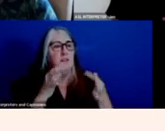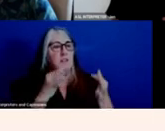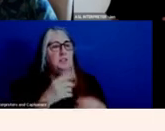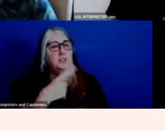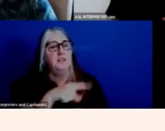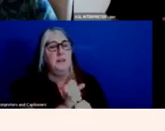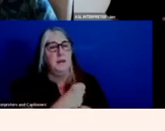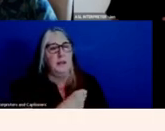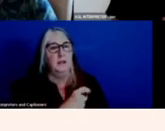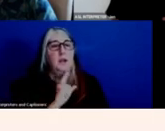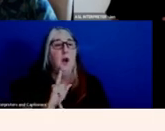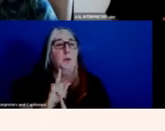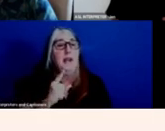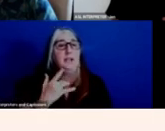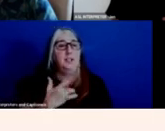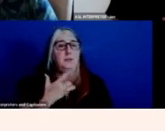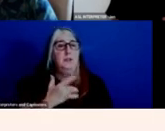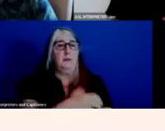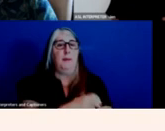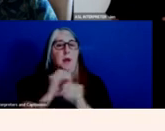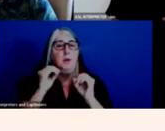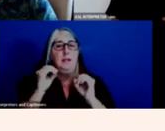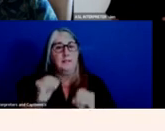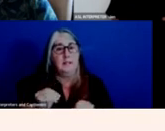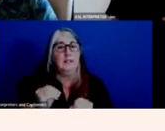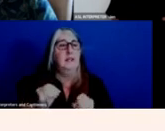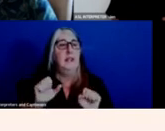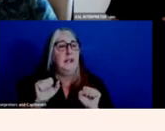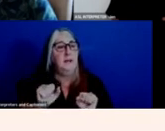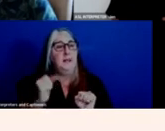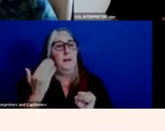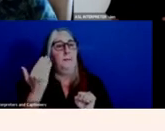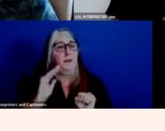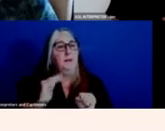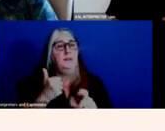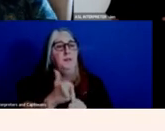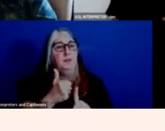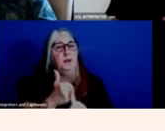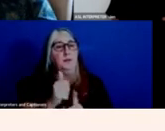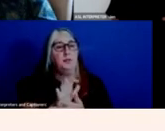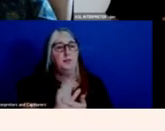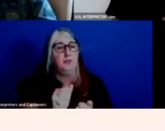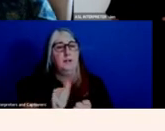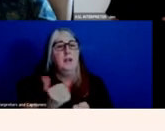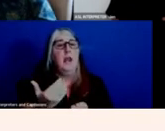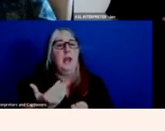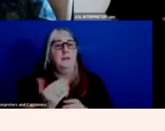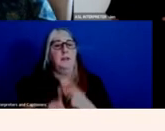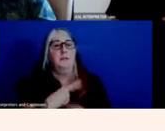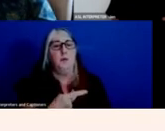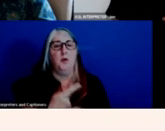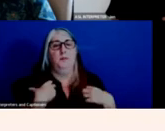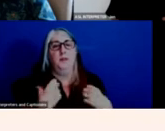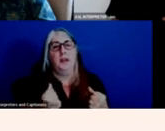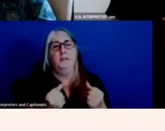and the decisions that they make. A reaction to feeling powerlessness can be appearing to self-destruct as